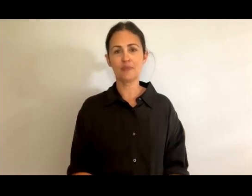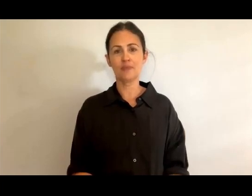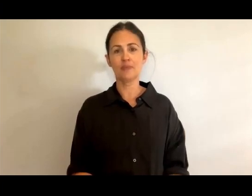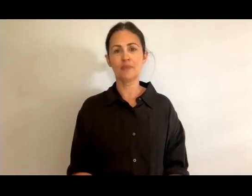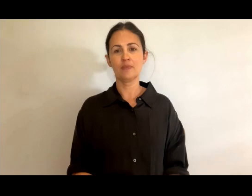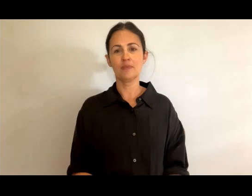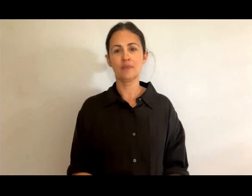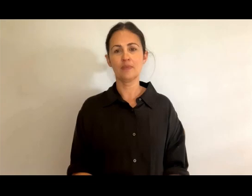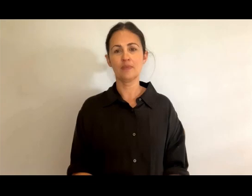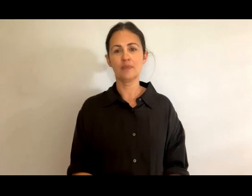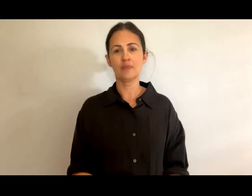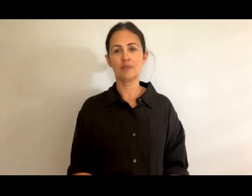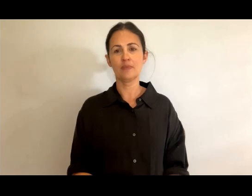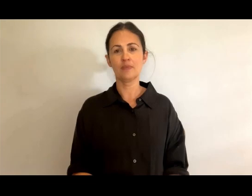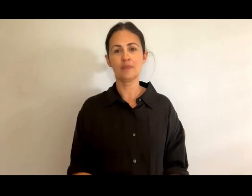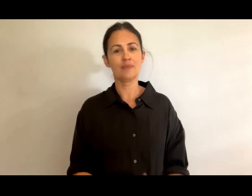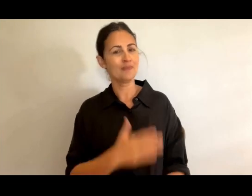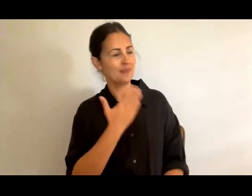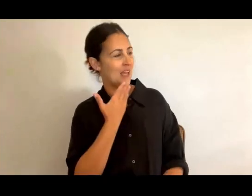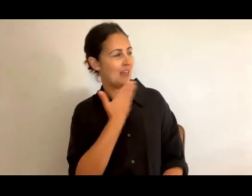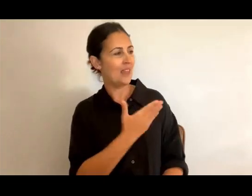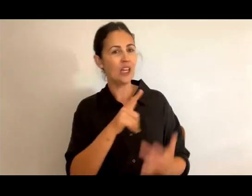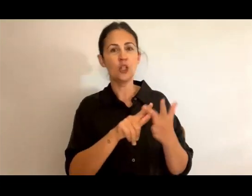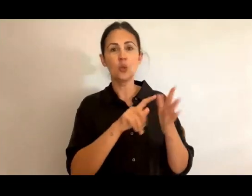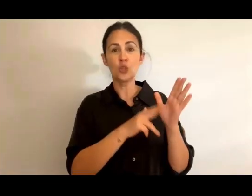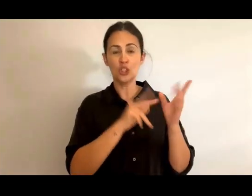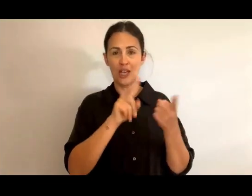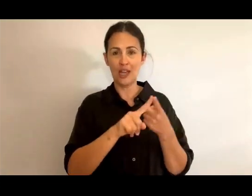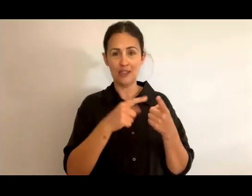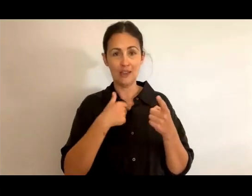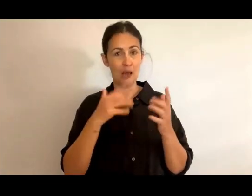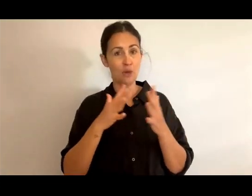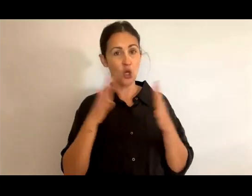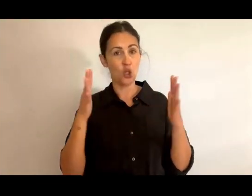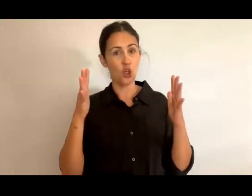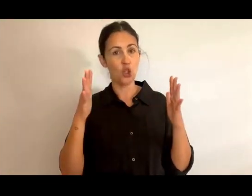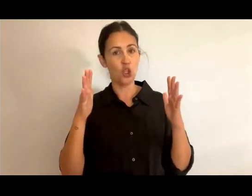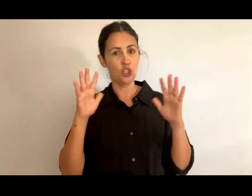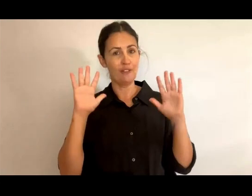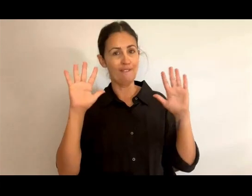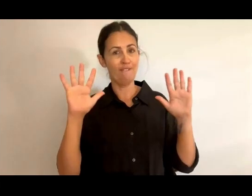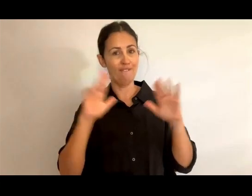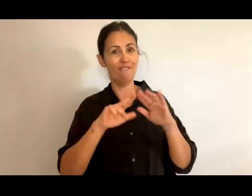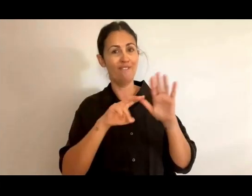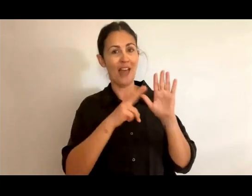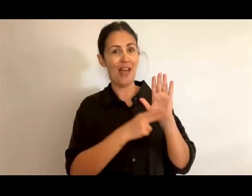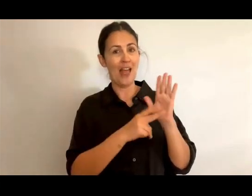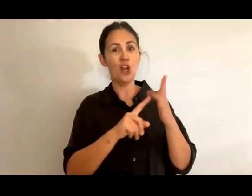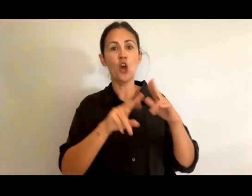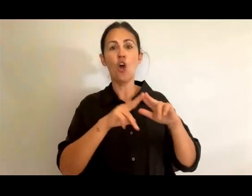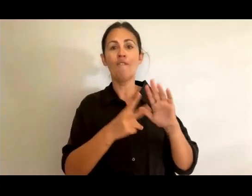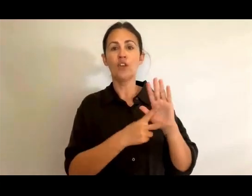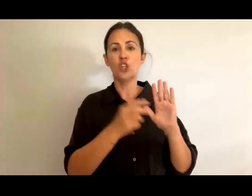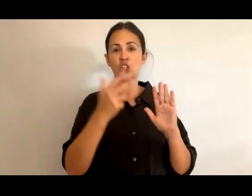Thank you so much, Jane. I know I'm a huge fan of the version 9 of the Australian curriculum, and I really value